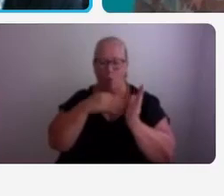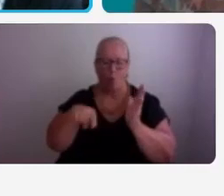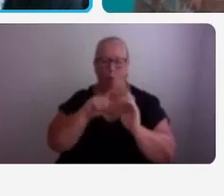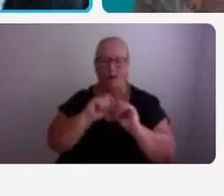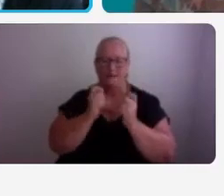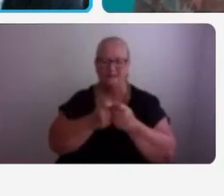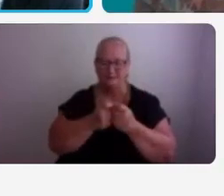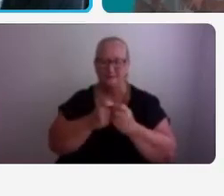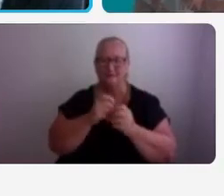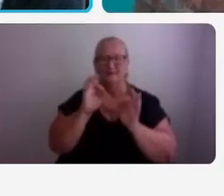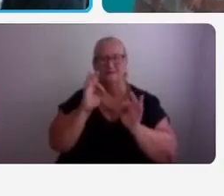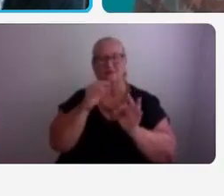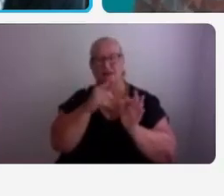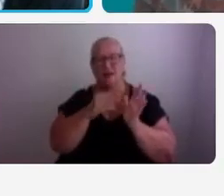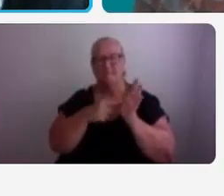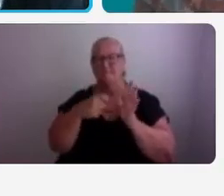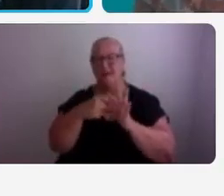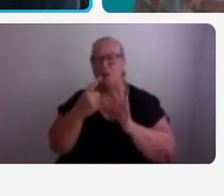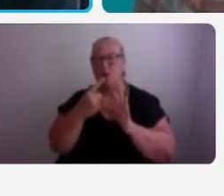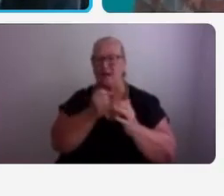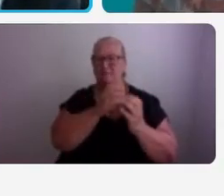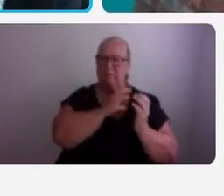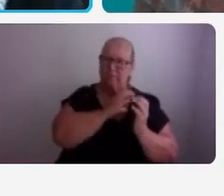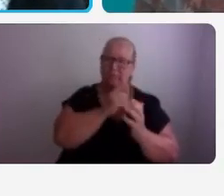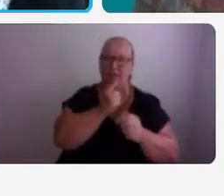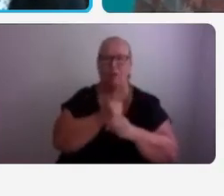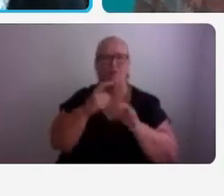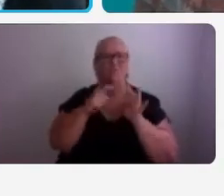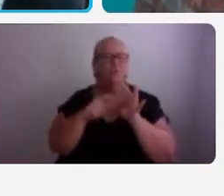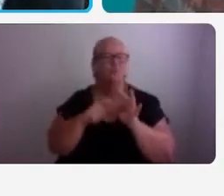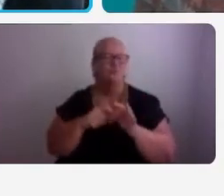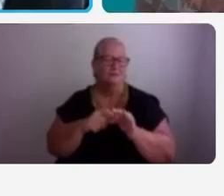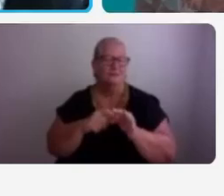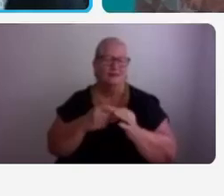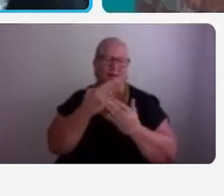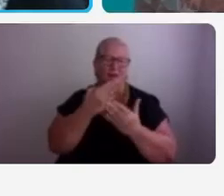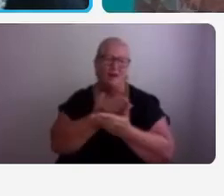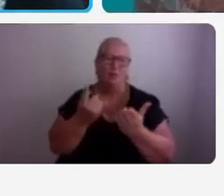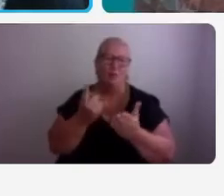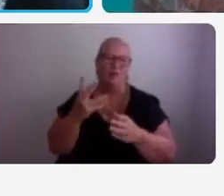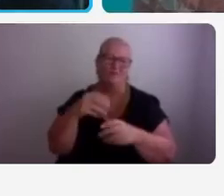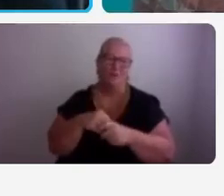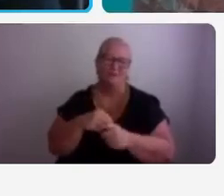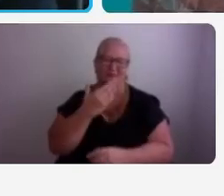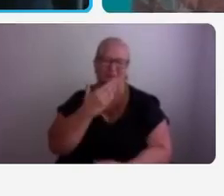in particular Mark, who had to shoulder a lot of the questions, and thank you everybody who's participated.